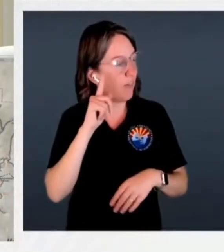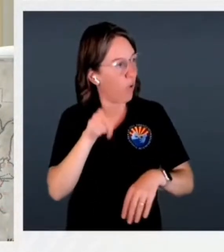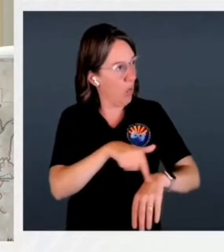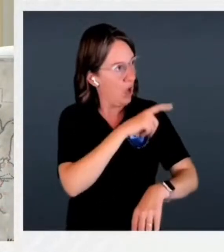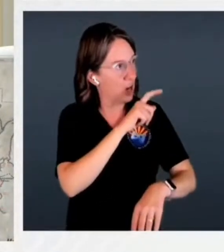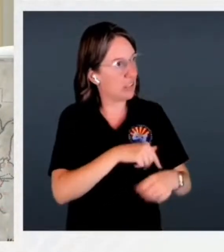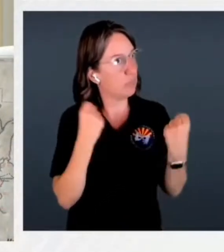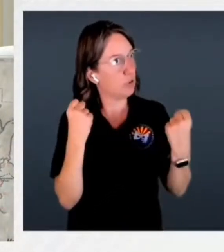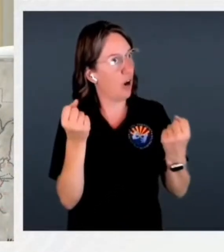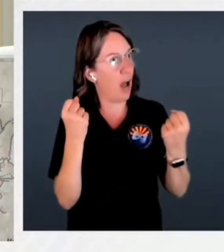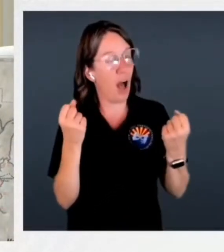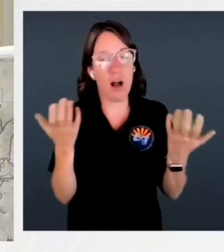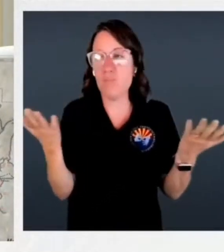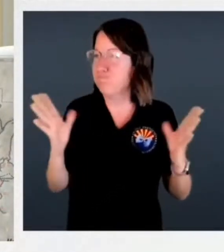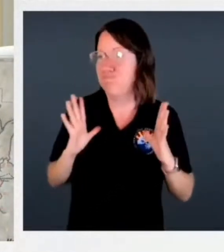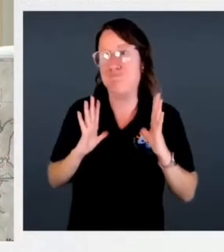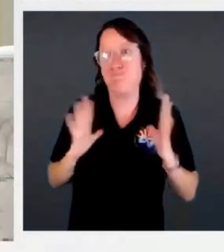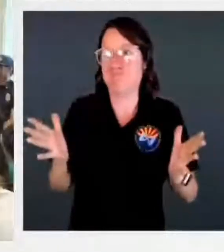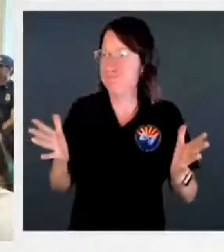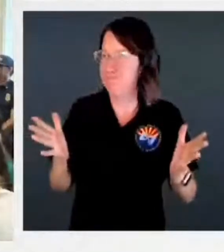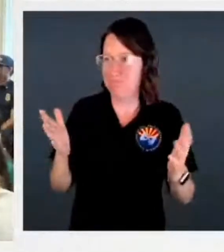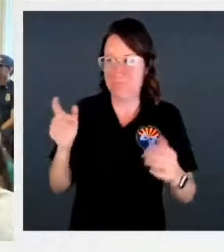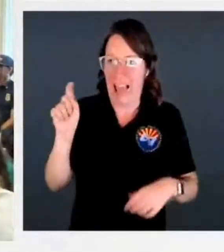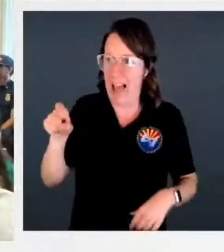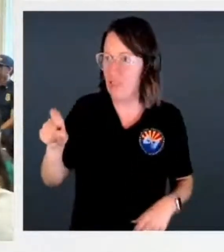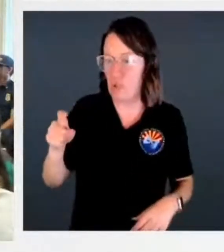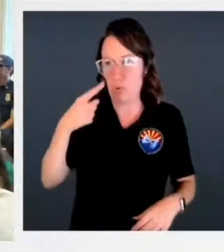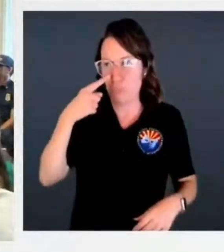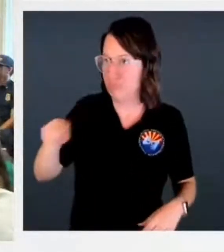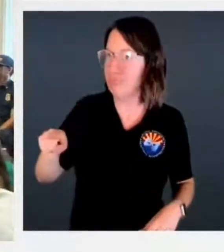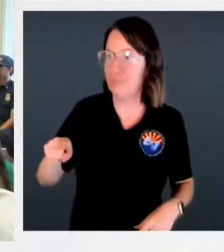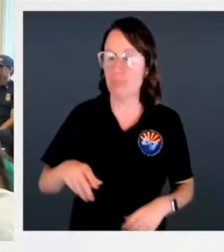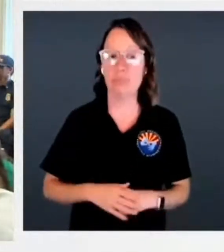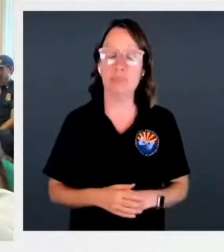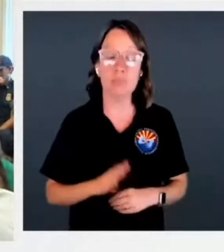the strategy that's going to be successful. Thank you.